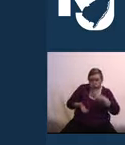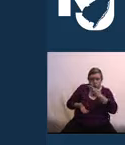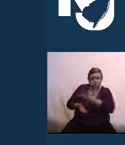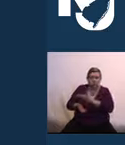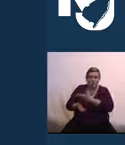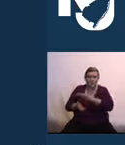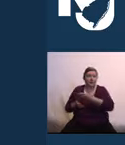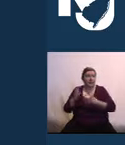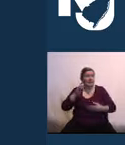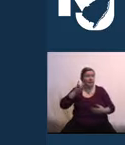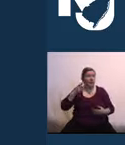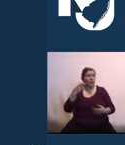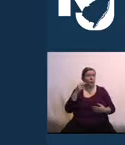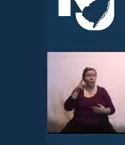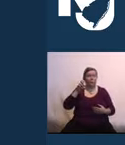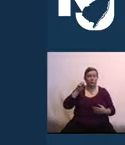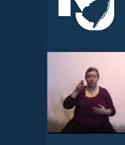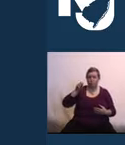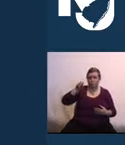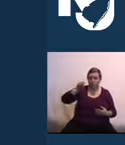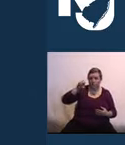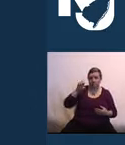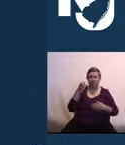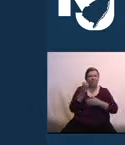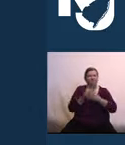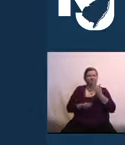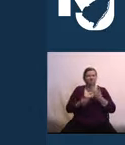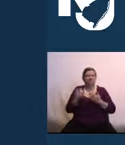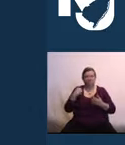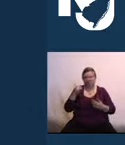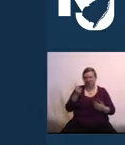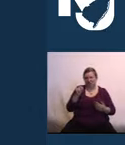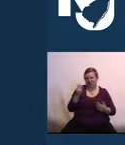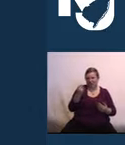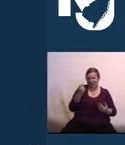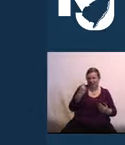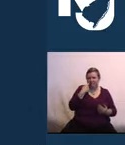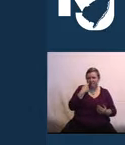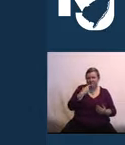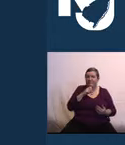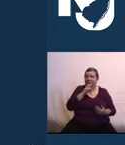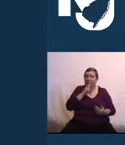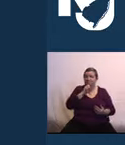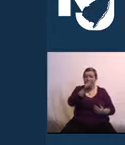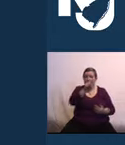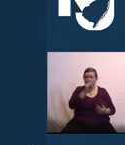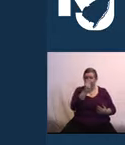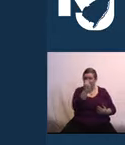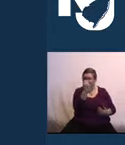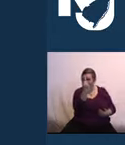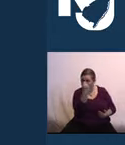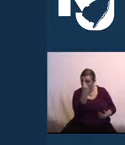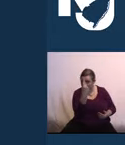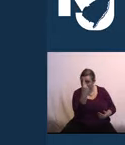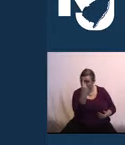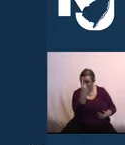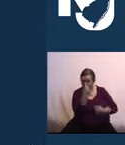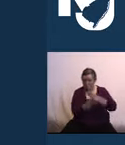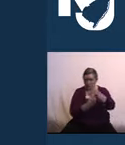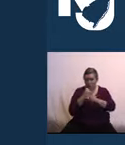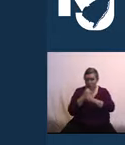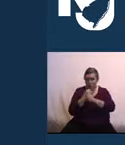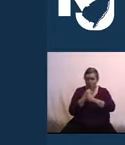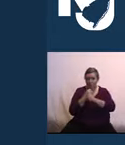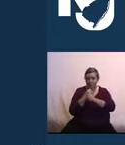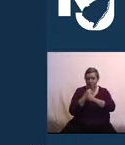Hodis Rose, who left us on January 11th at the age of 111. At the time of her passing, she was